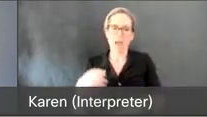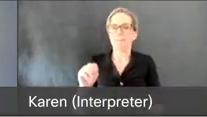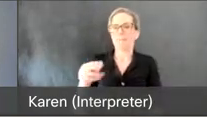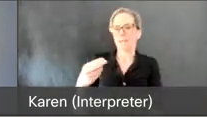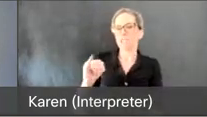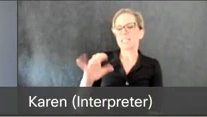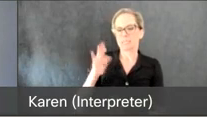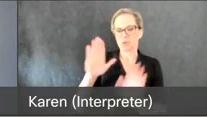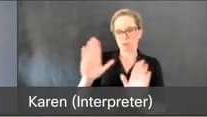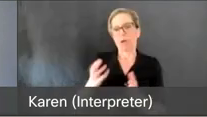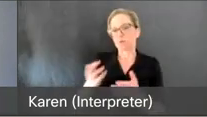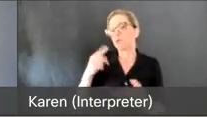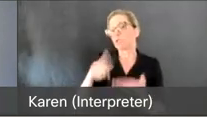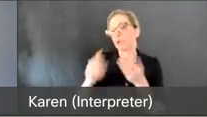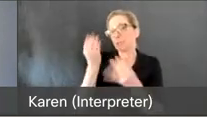resource for information.